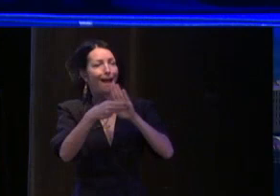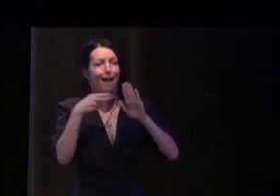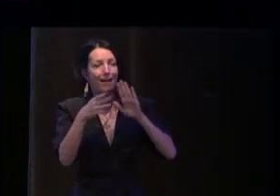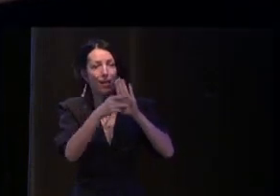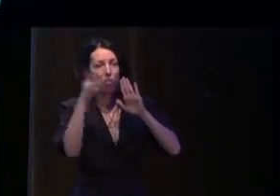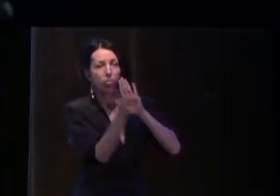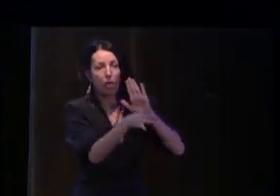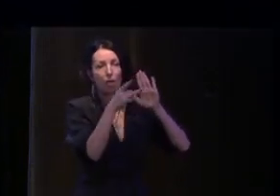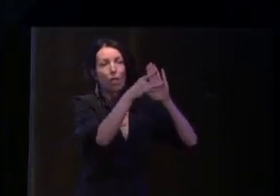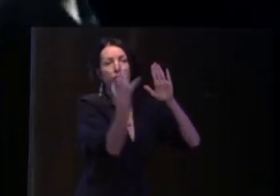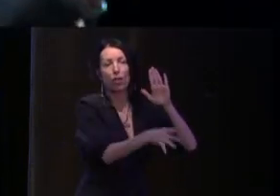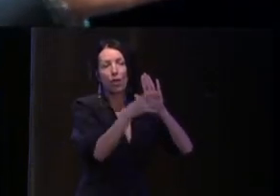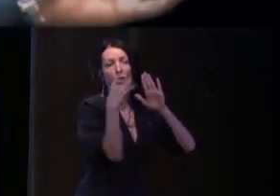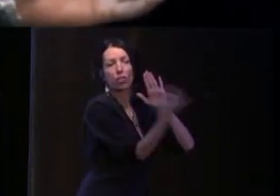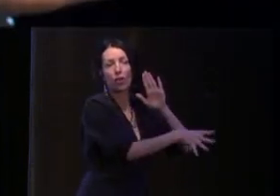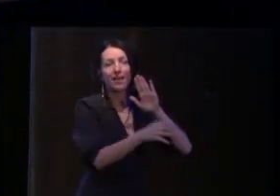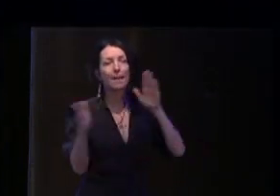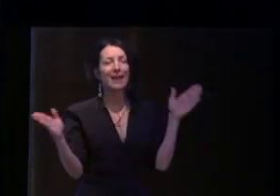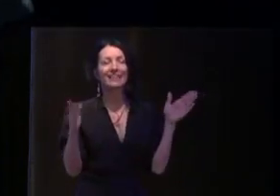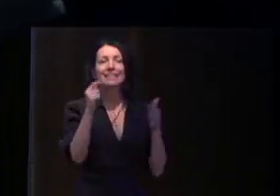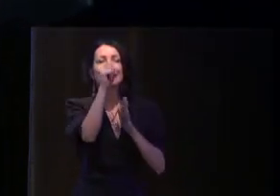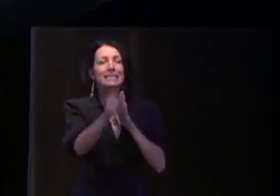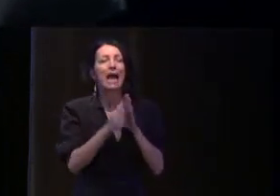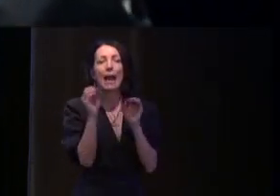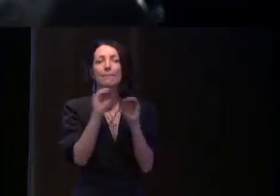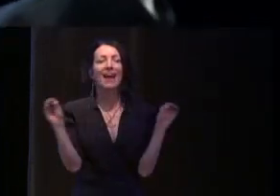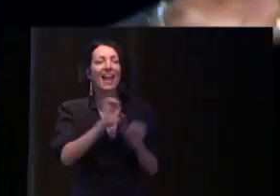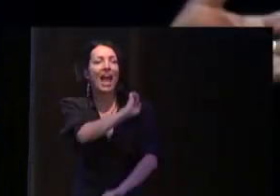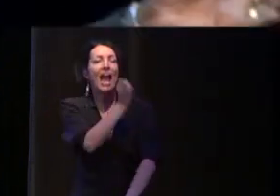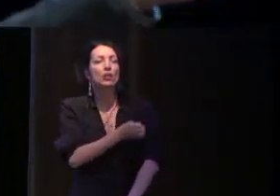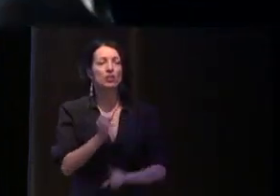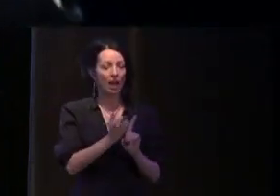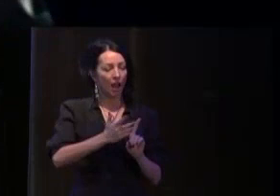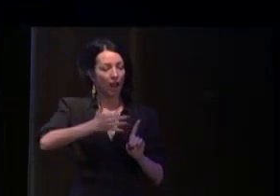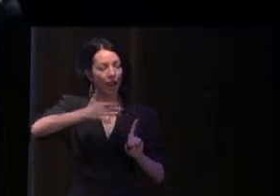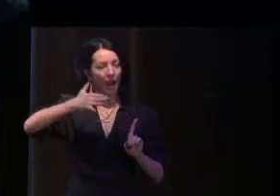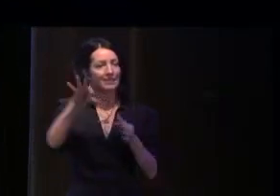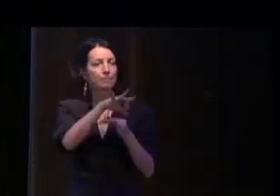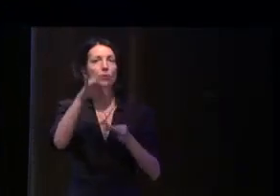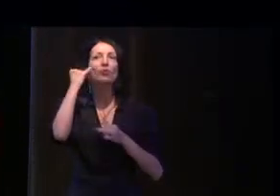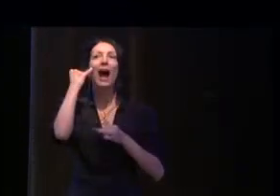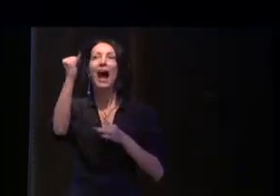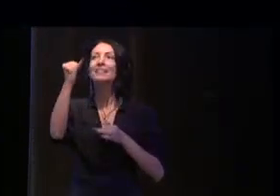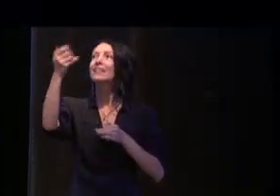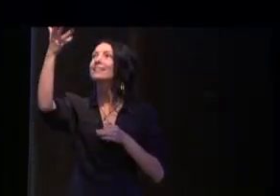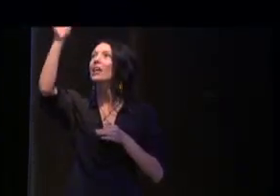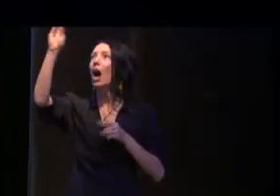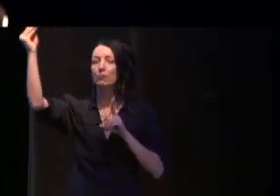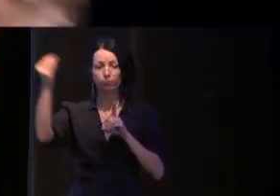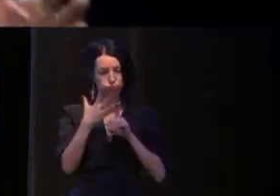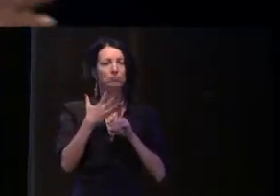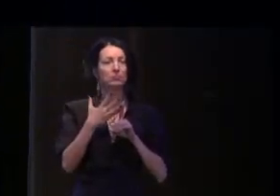defining yourself as this timeless, energetic, spiritual idea shot from the